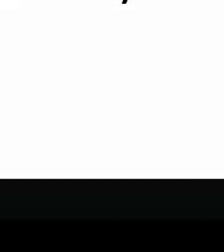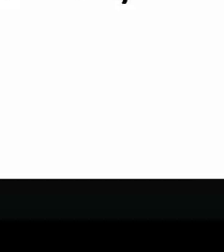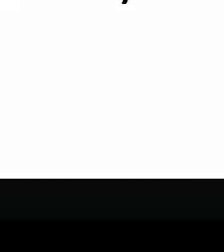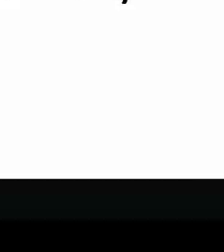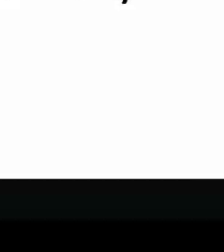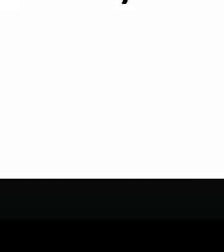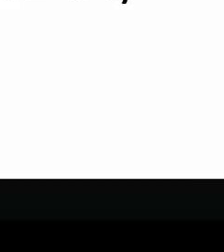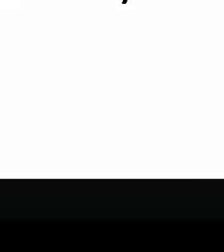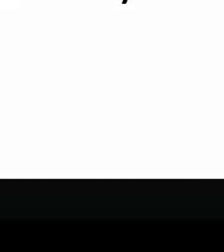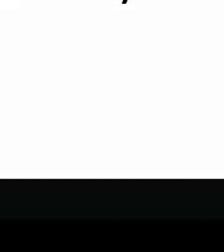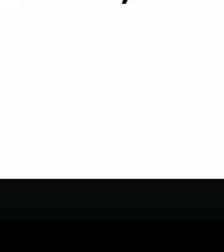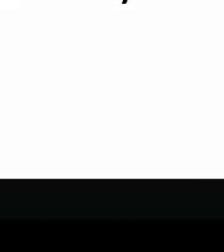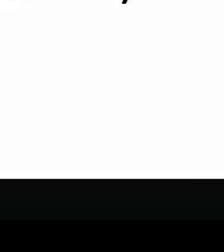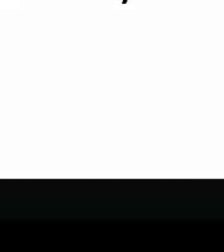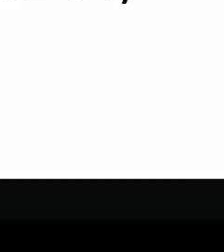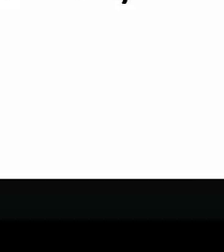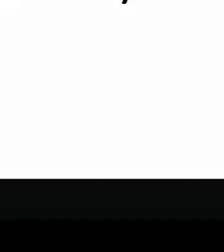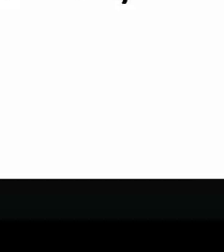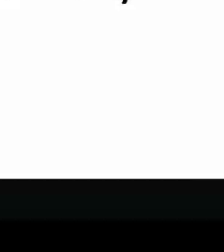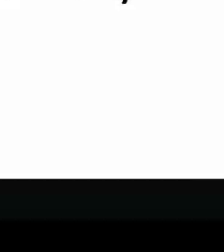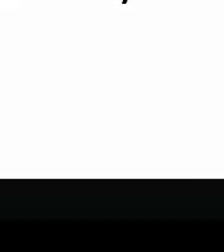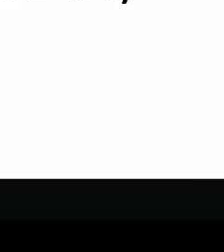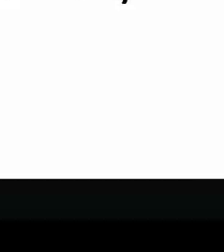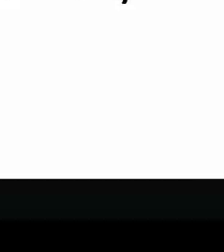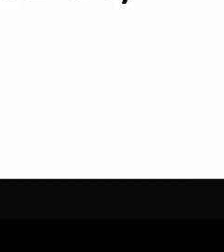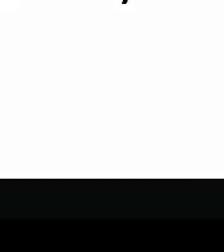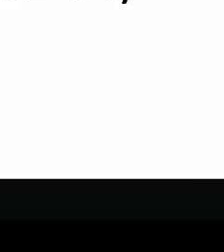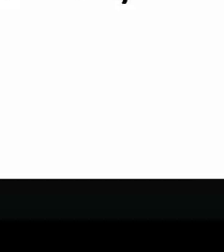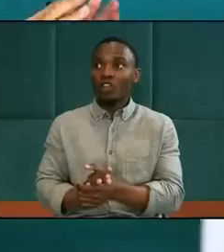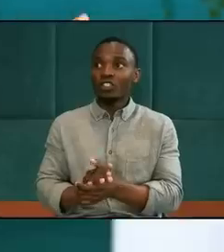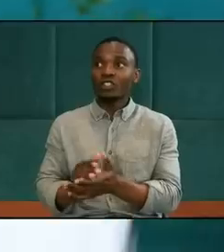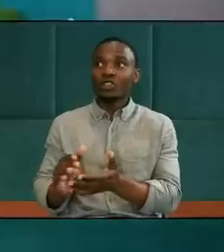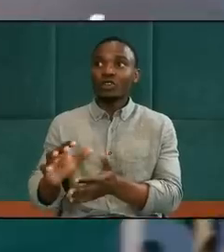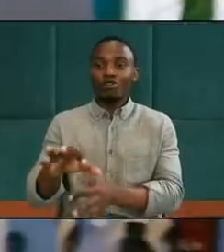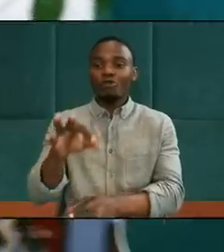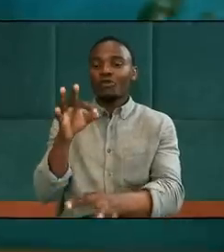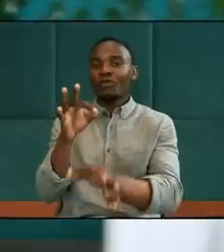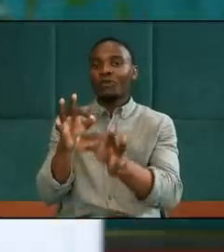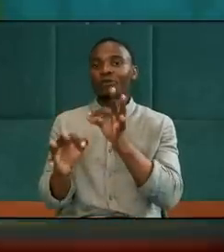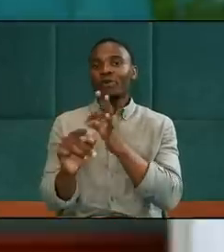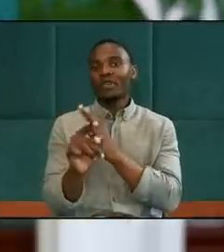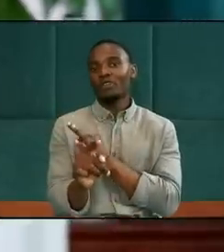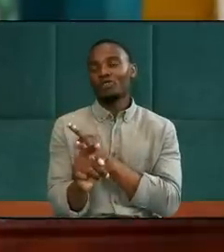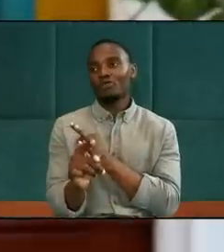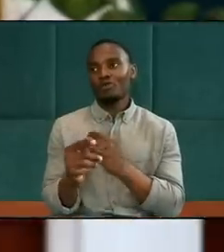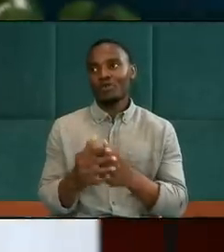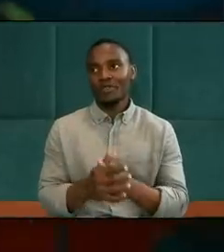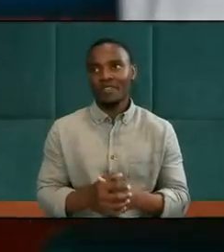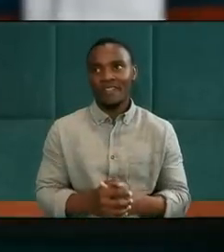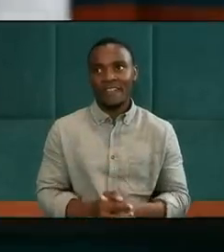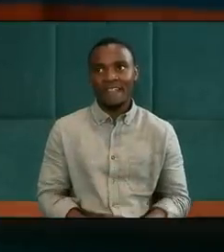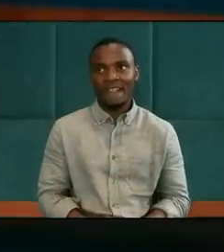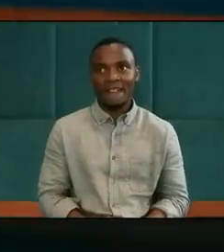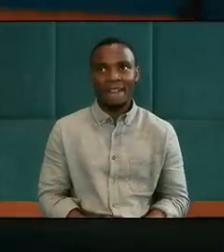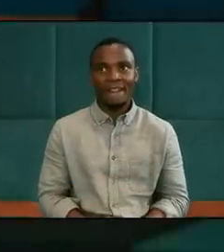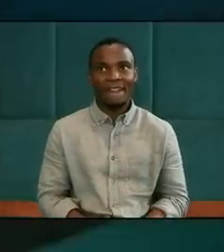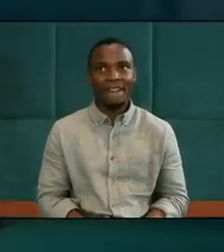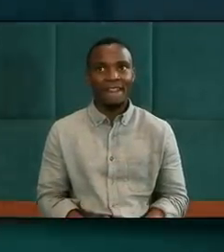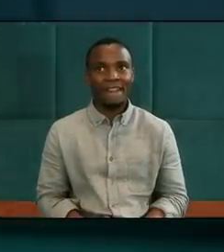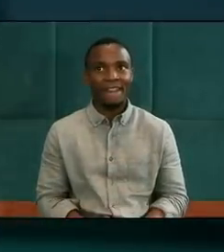may sift you as a wheat." Hold on, brother preacher. This is serious stuff.